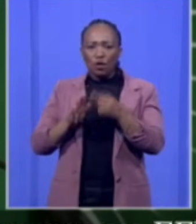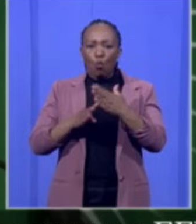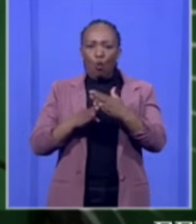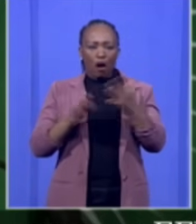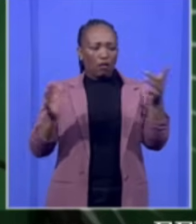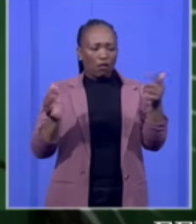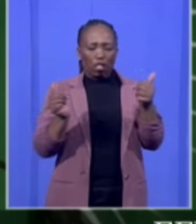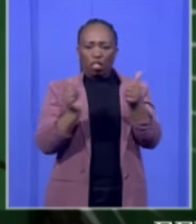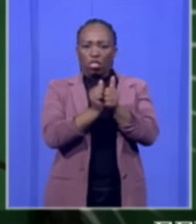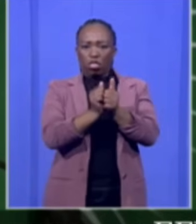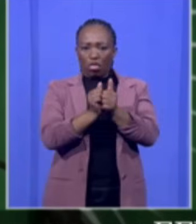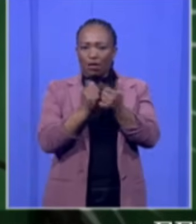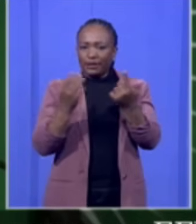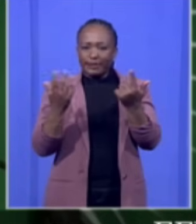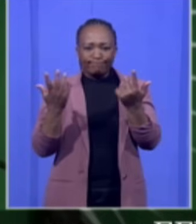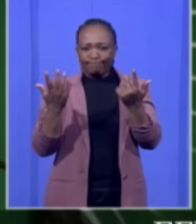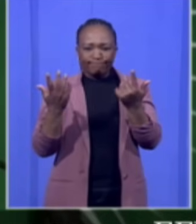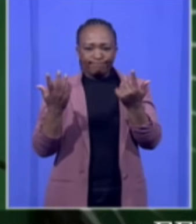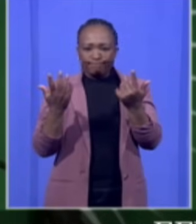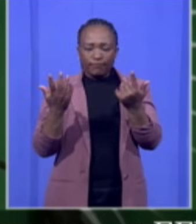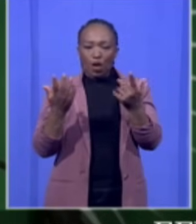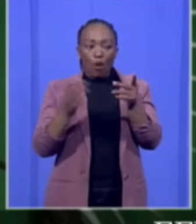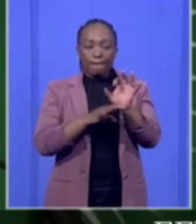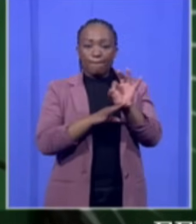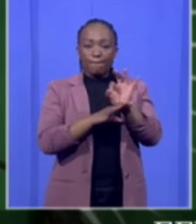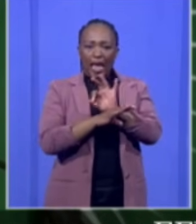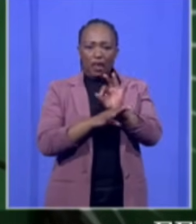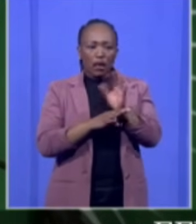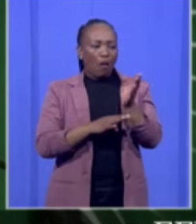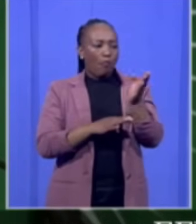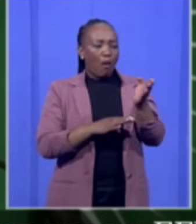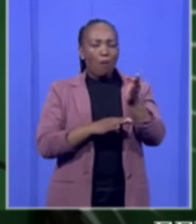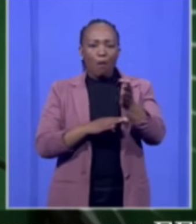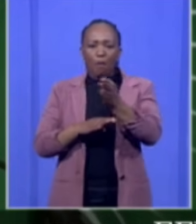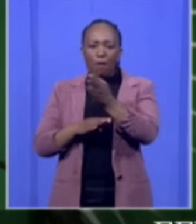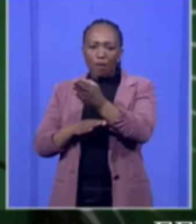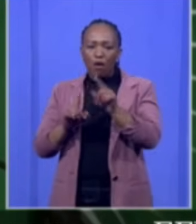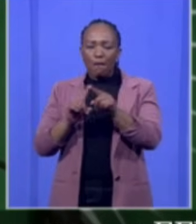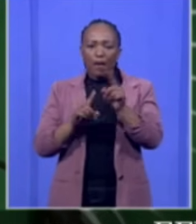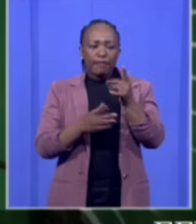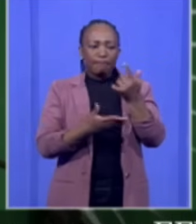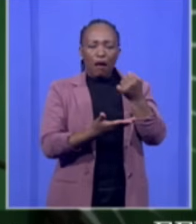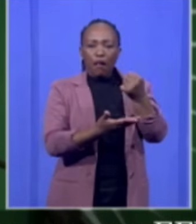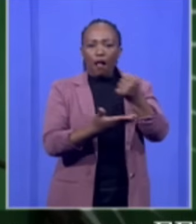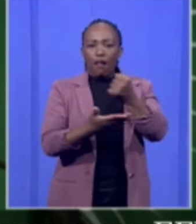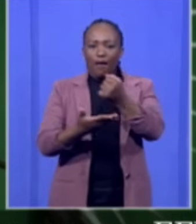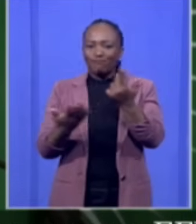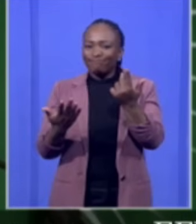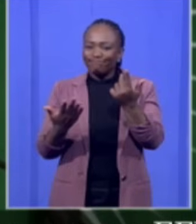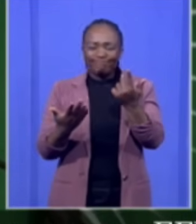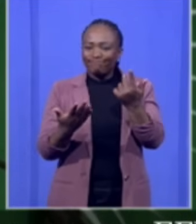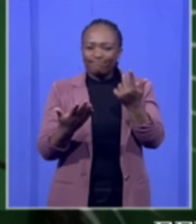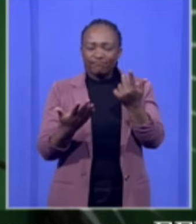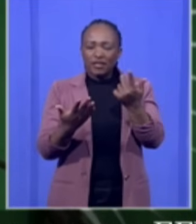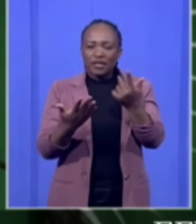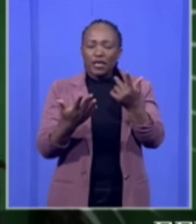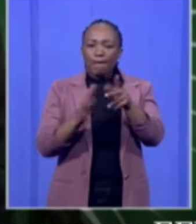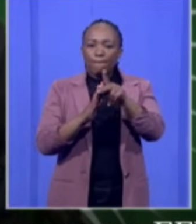plans remains unfunded, policies are inconsistently applied,